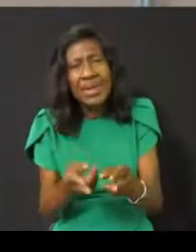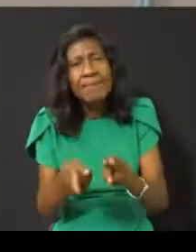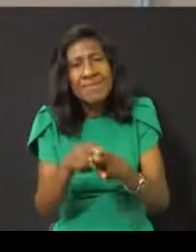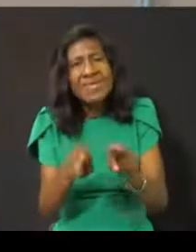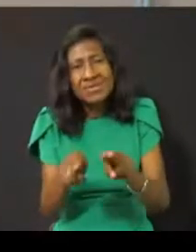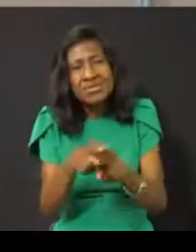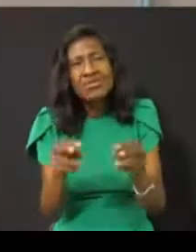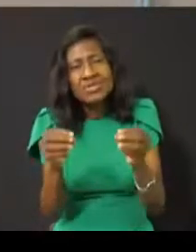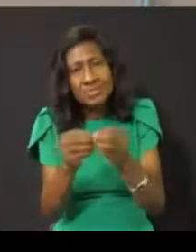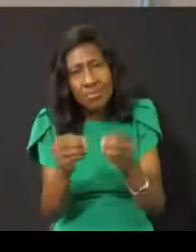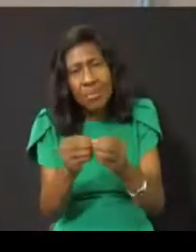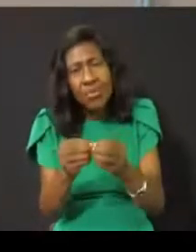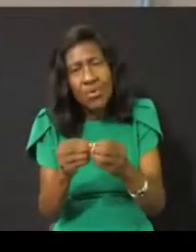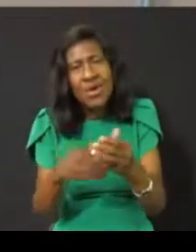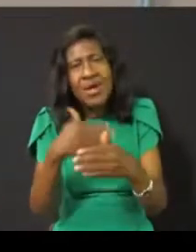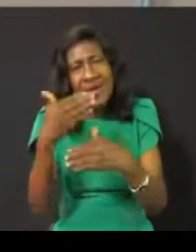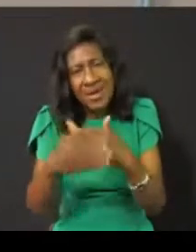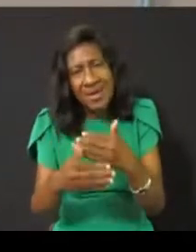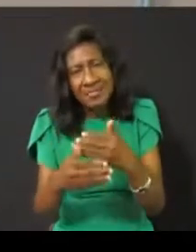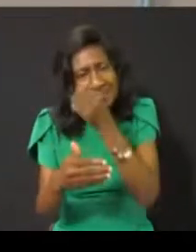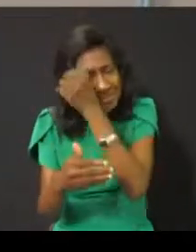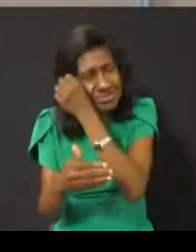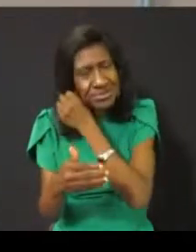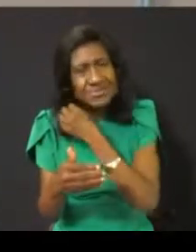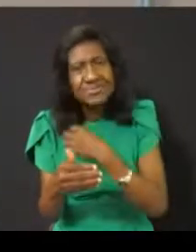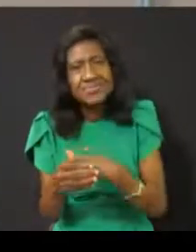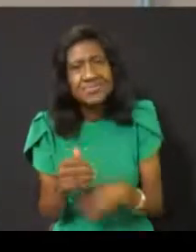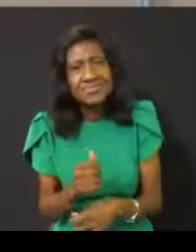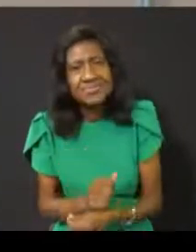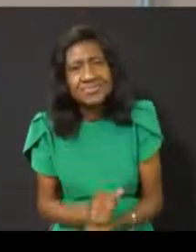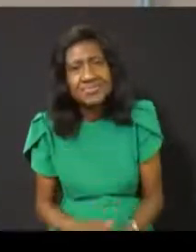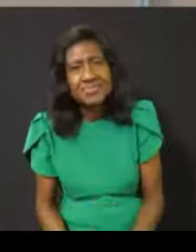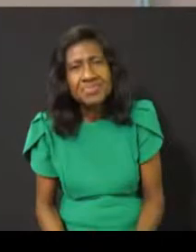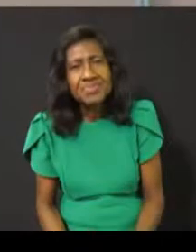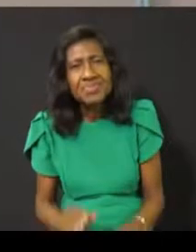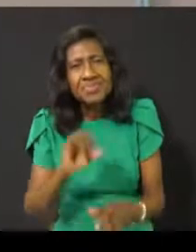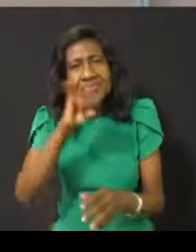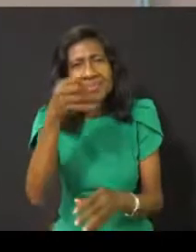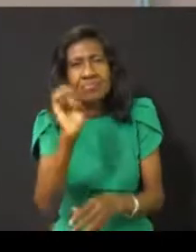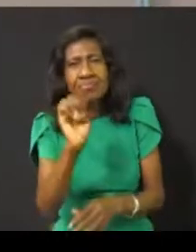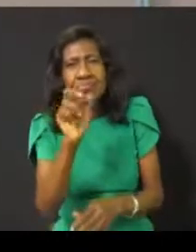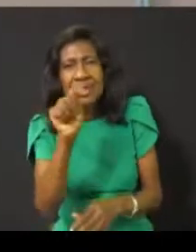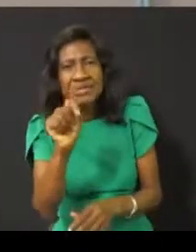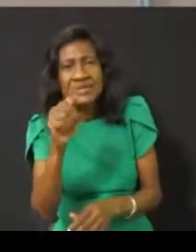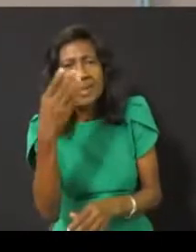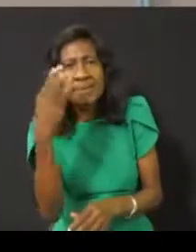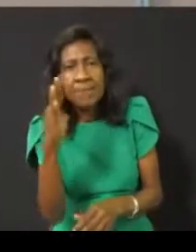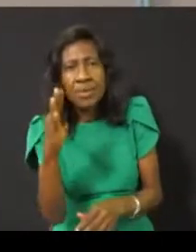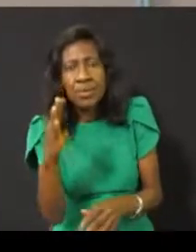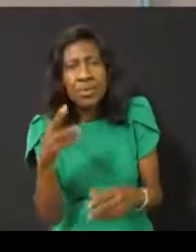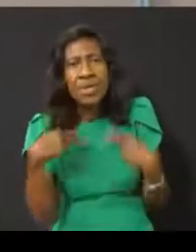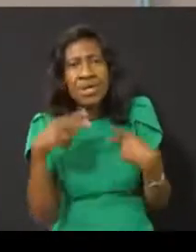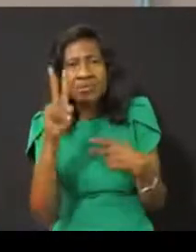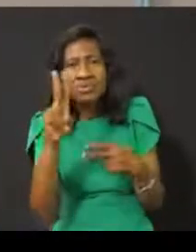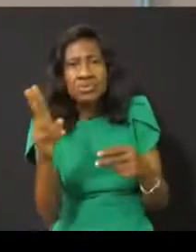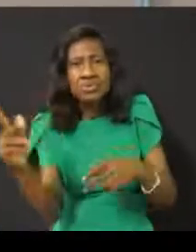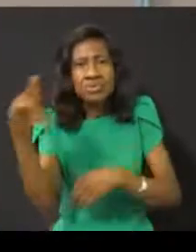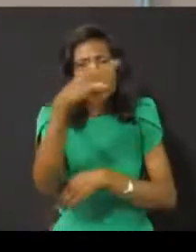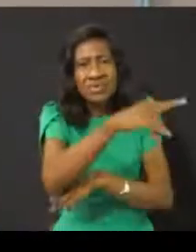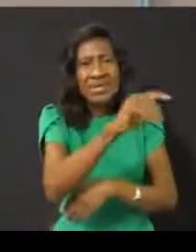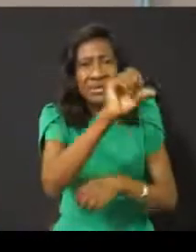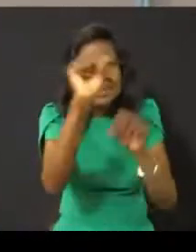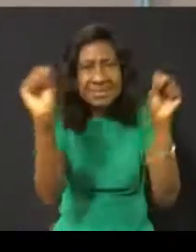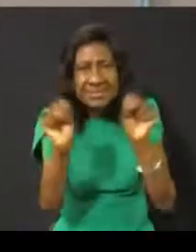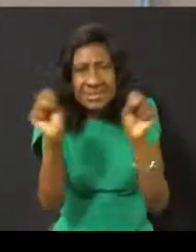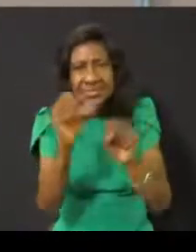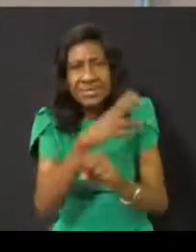more reestablished and the public confidence rebuilds. JetBlue are operating 2 flights a week on Saturdays